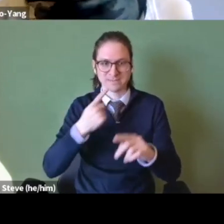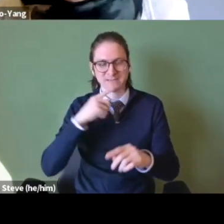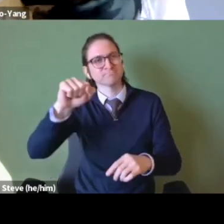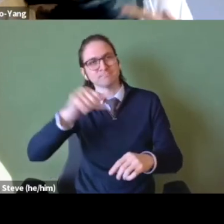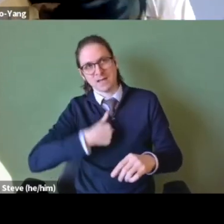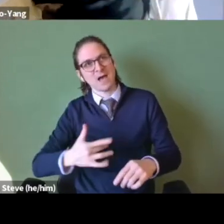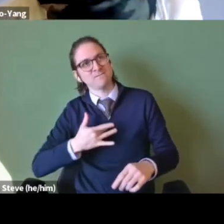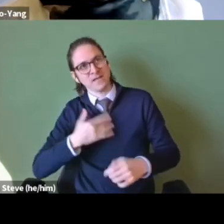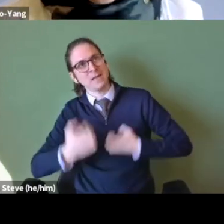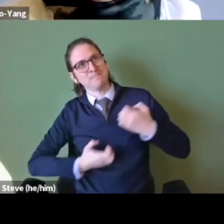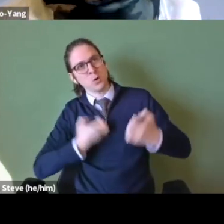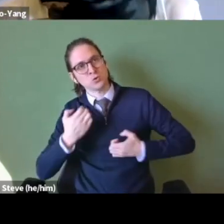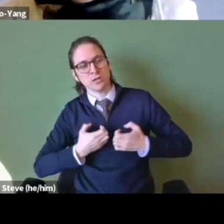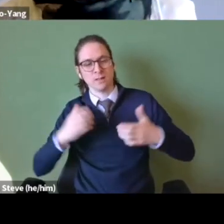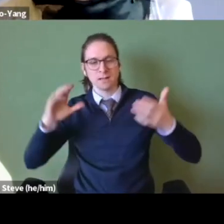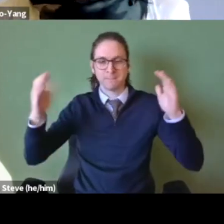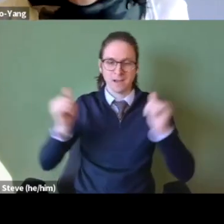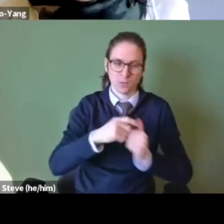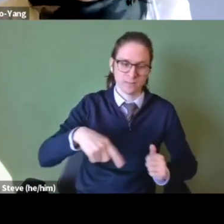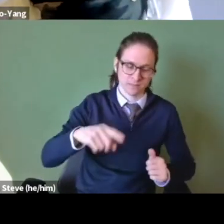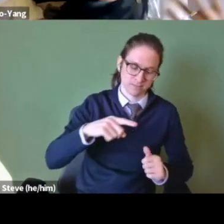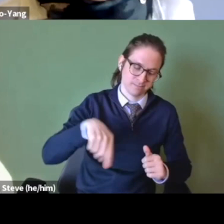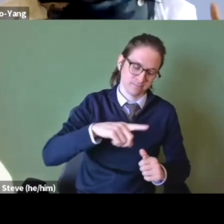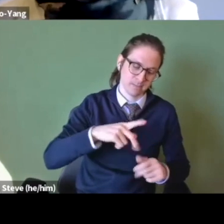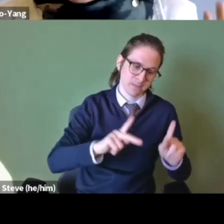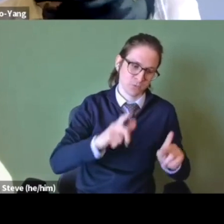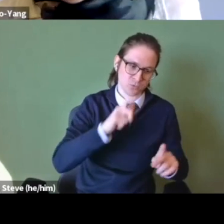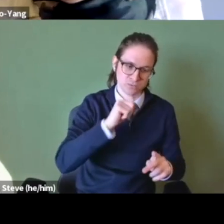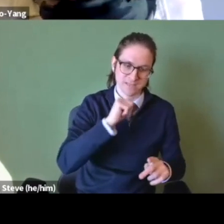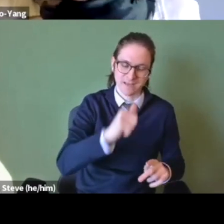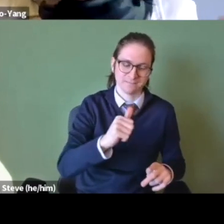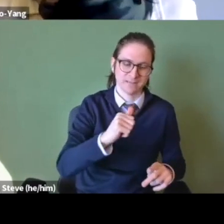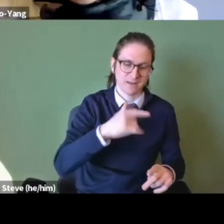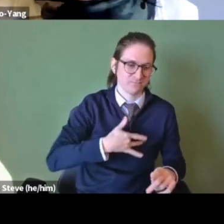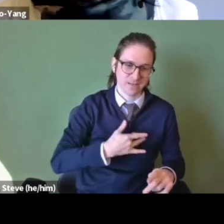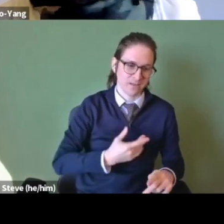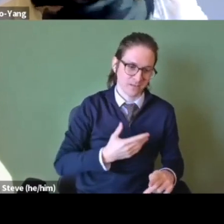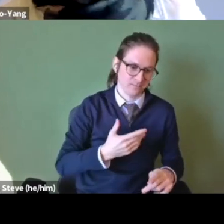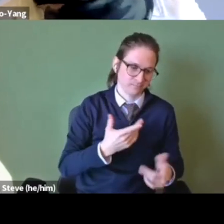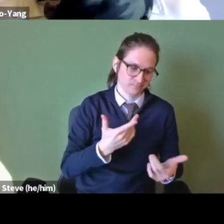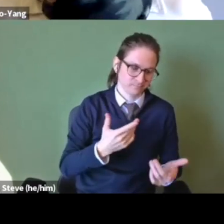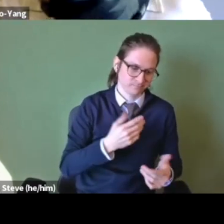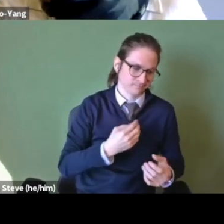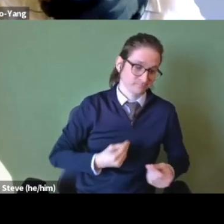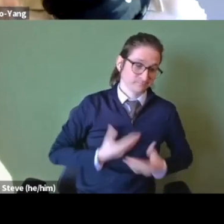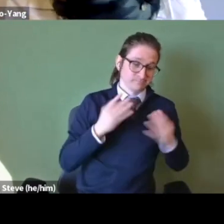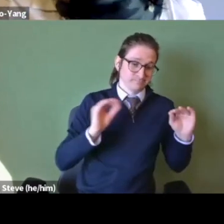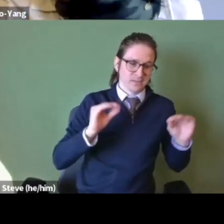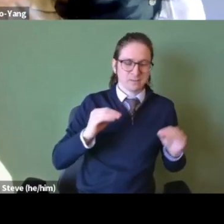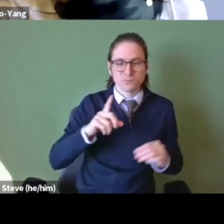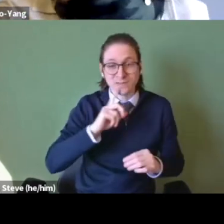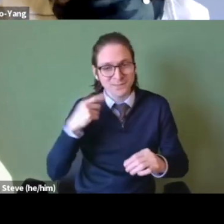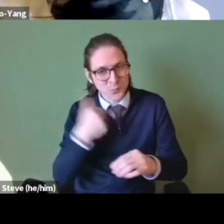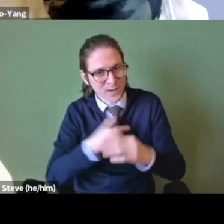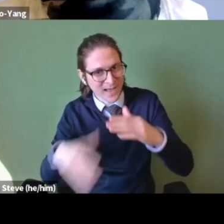engaged with this right now. And unbeknownst to them, there are stories mixed in that are meant to be more banal and less compelling, but still true